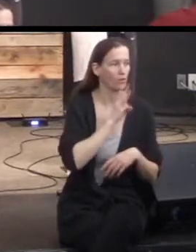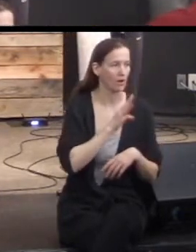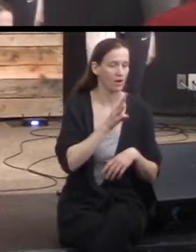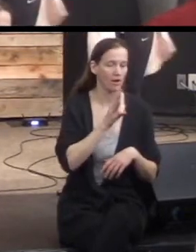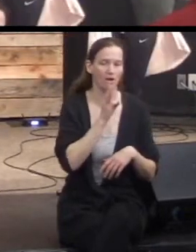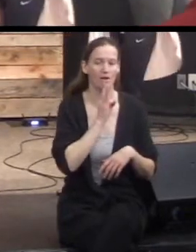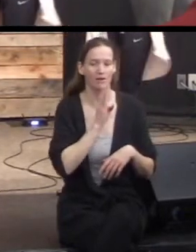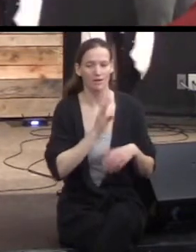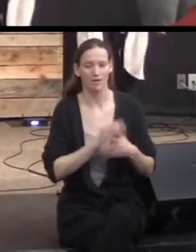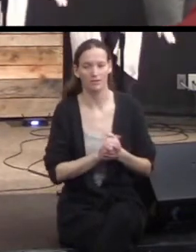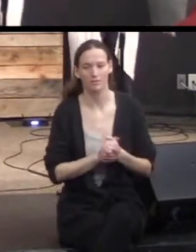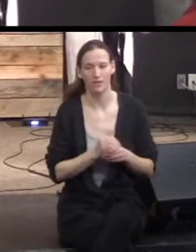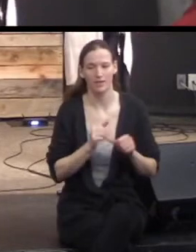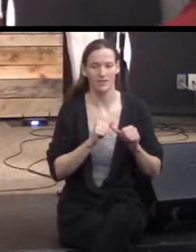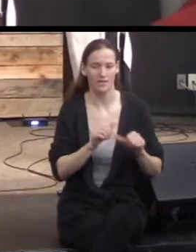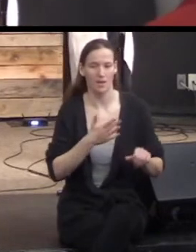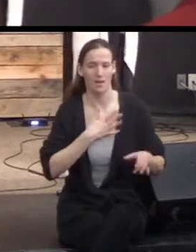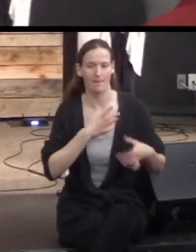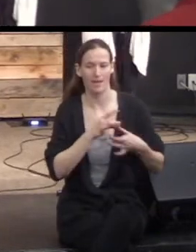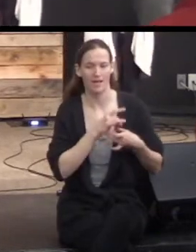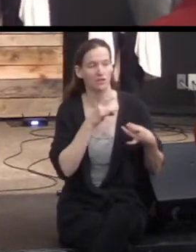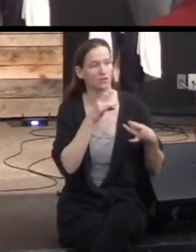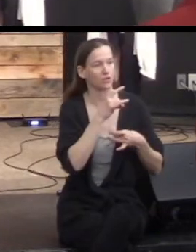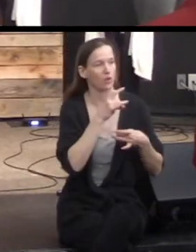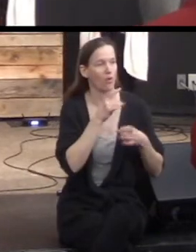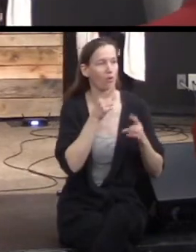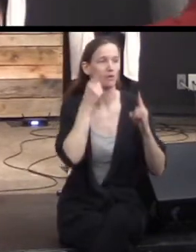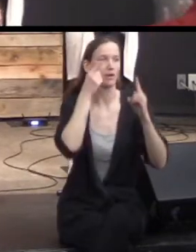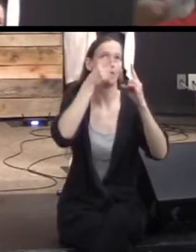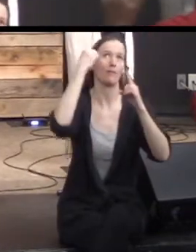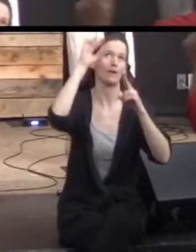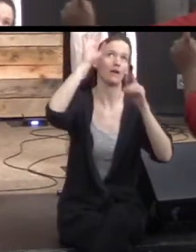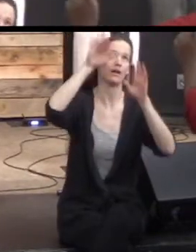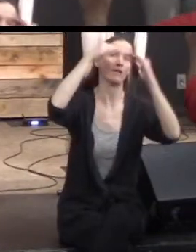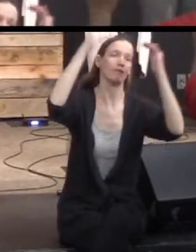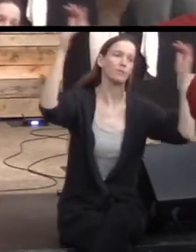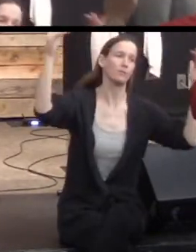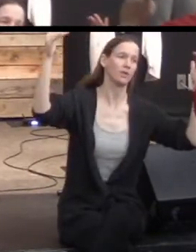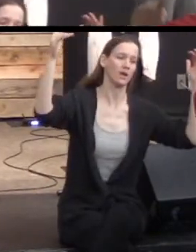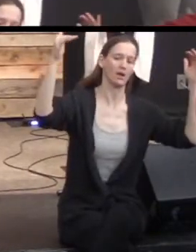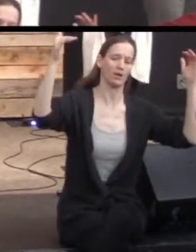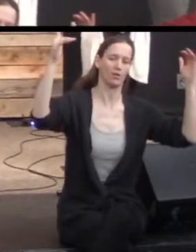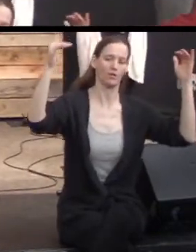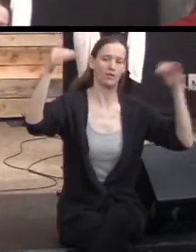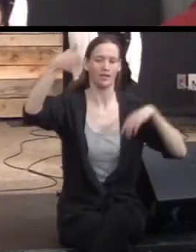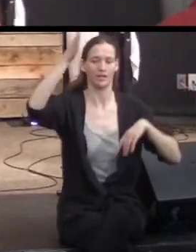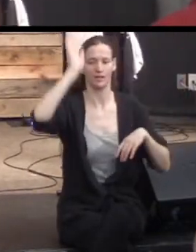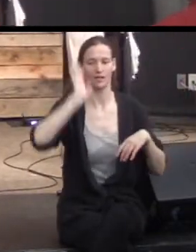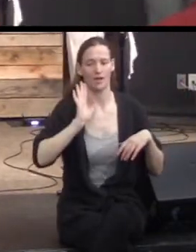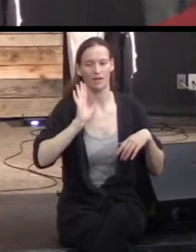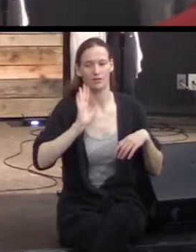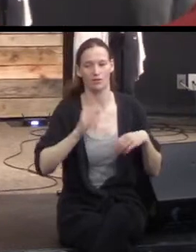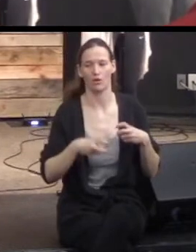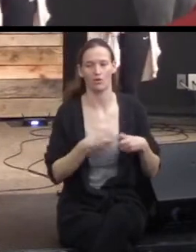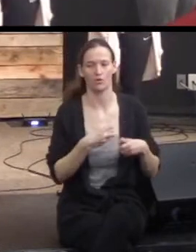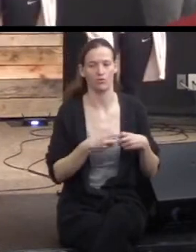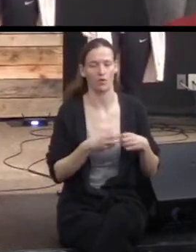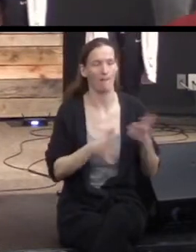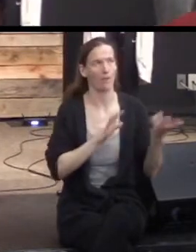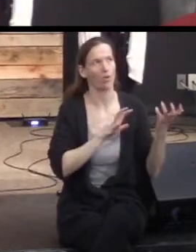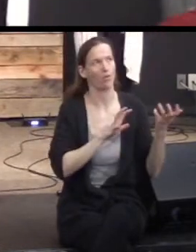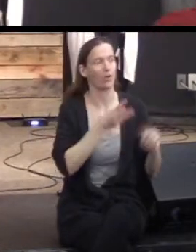trouble the water. But still my soul is heavenly bound. God's